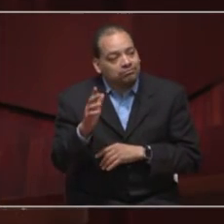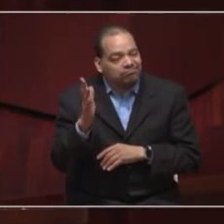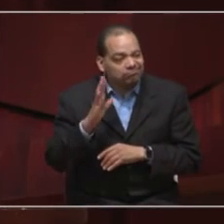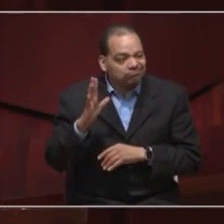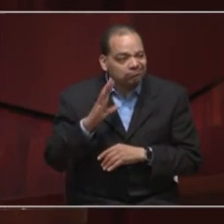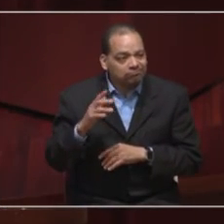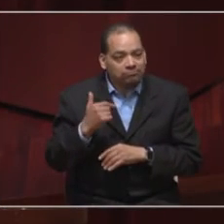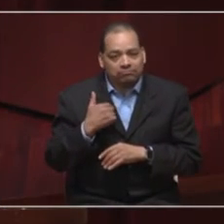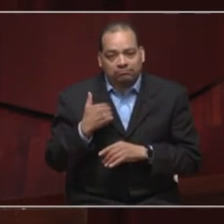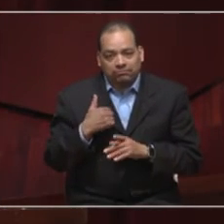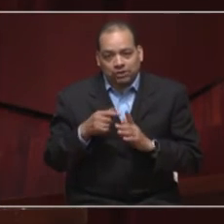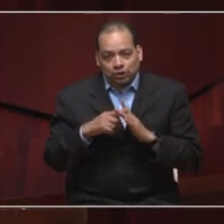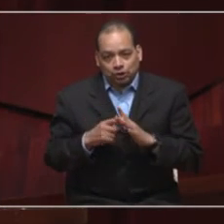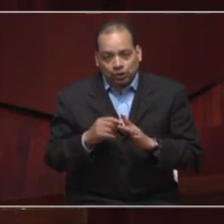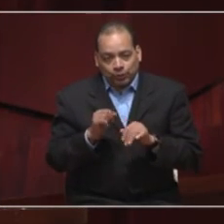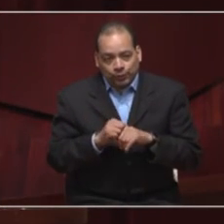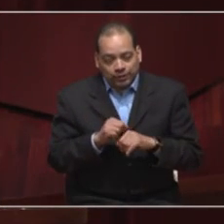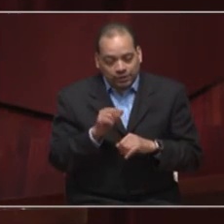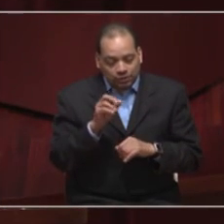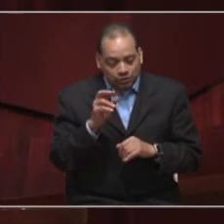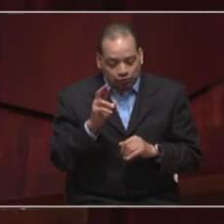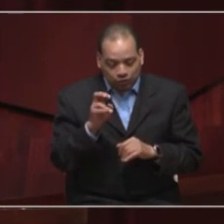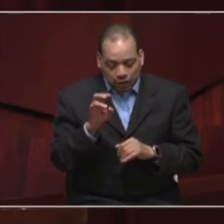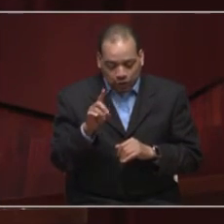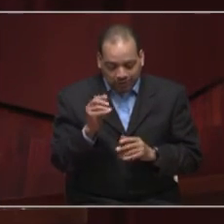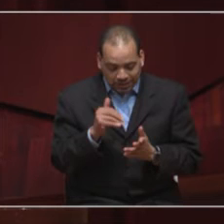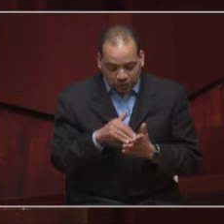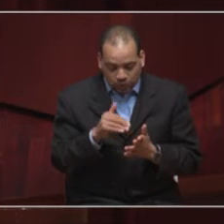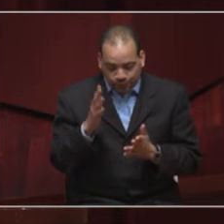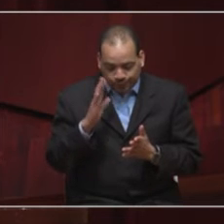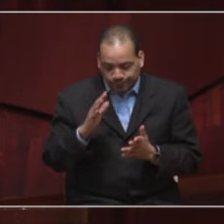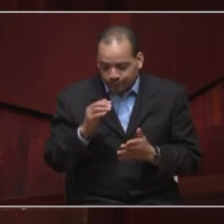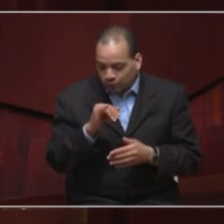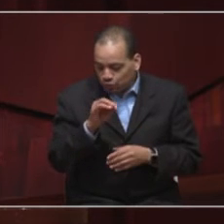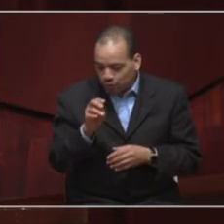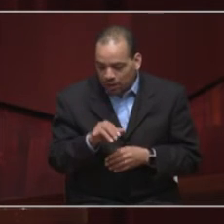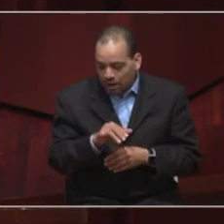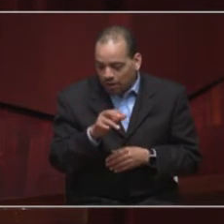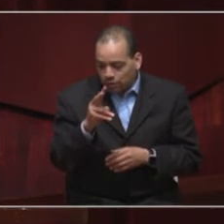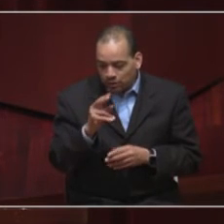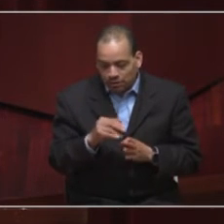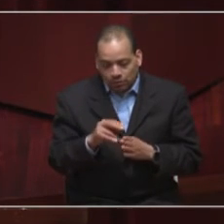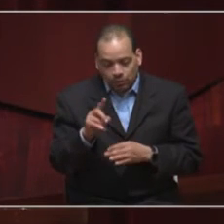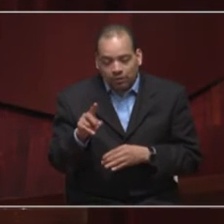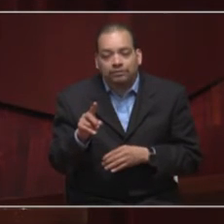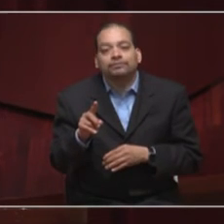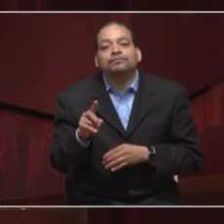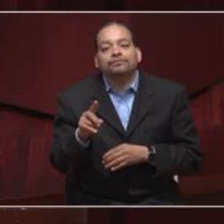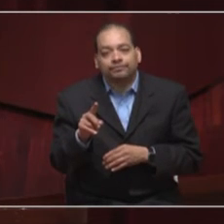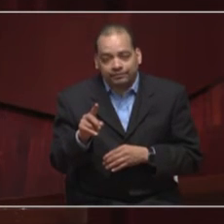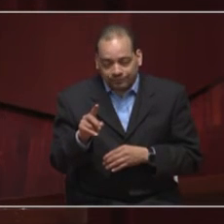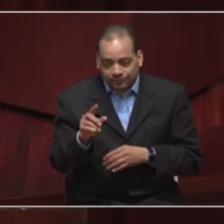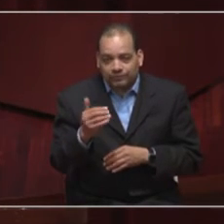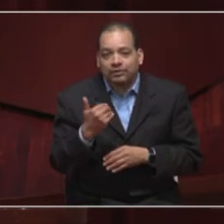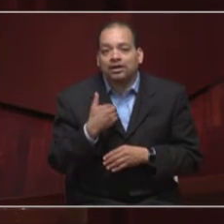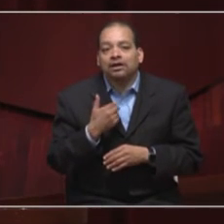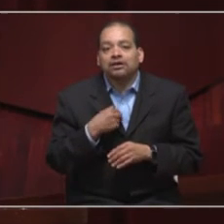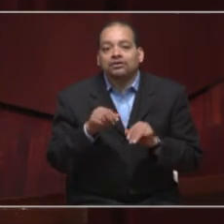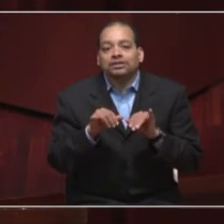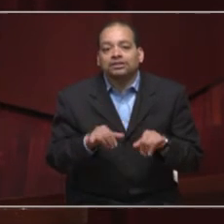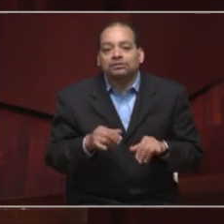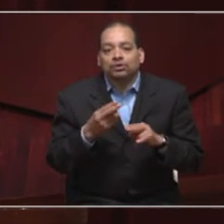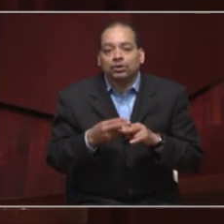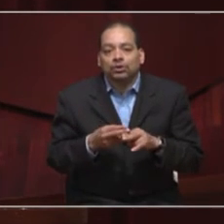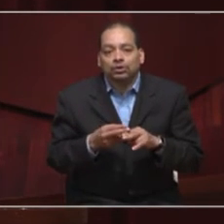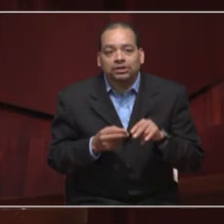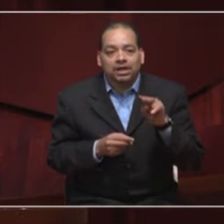when I started with the Record Center program back in, July 2001, we had this system called